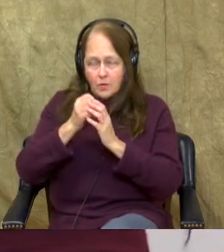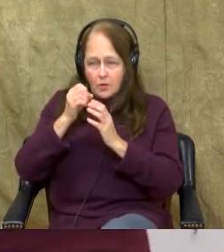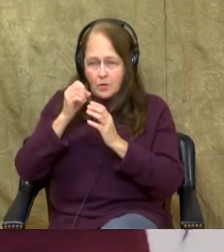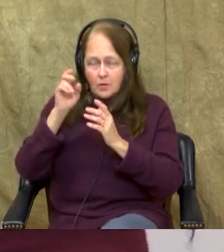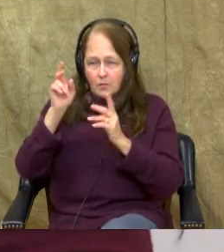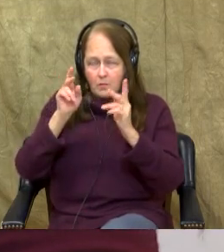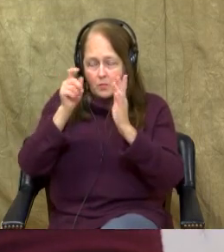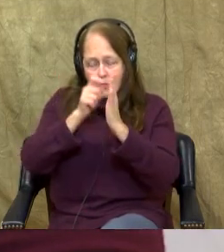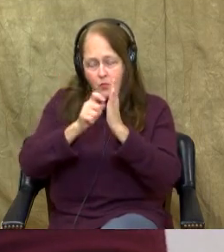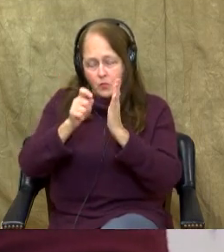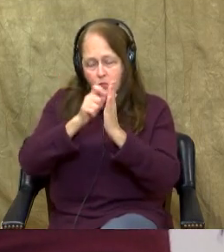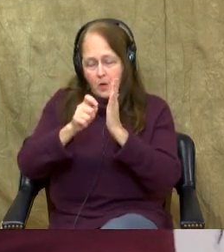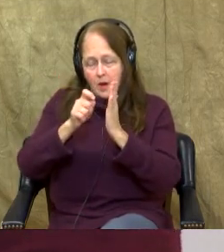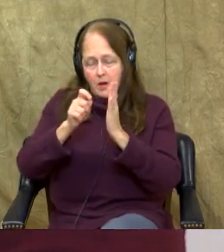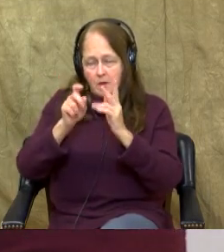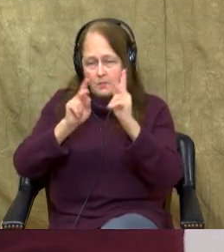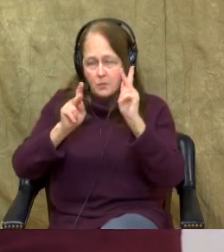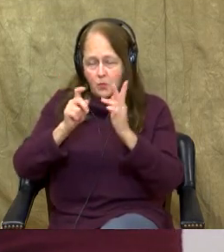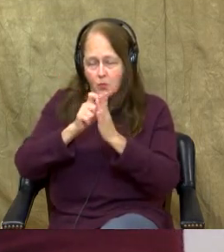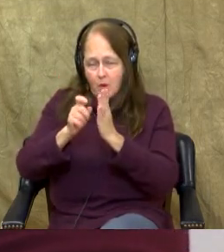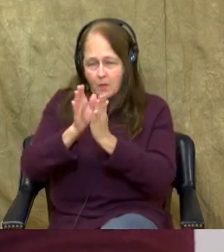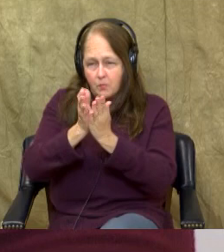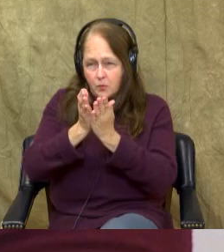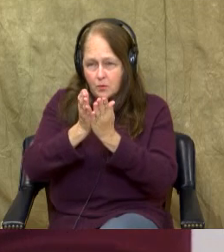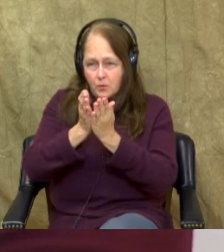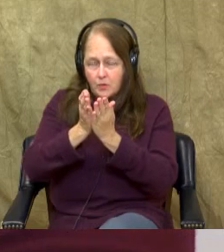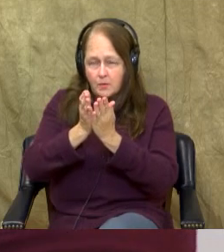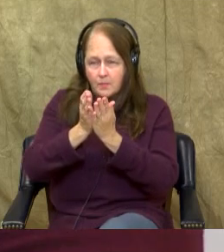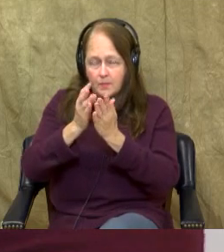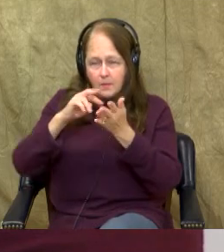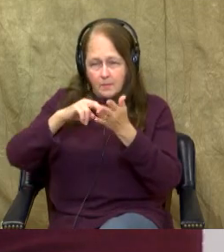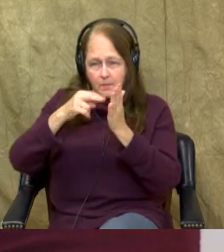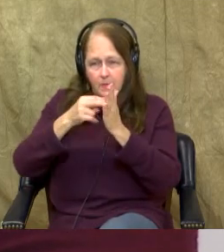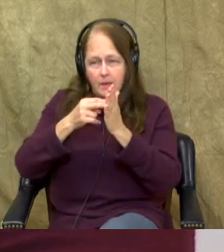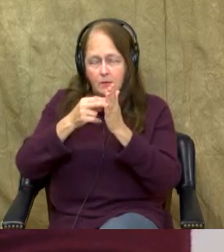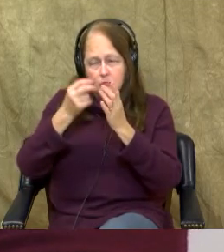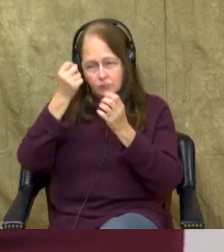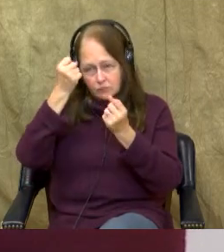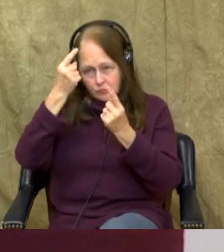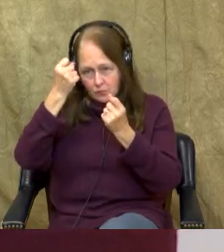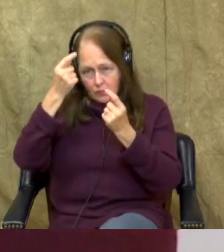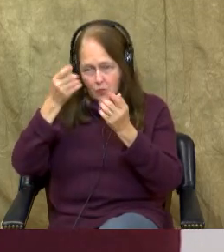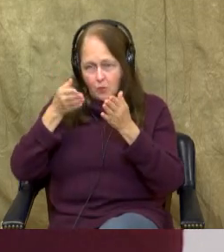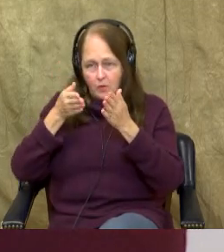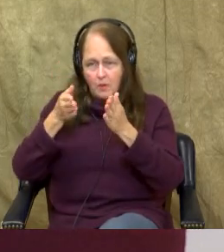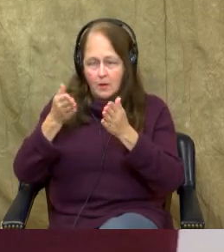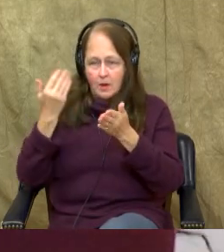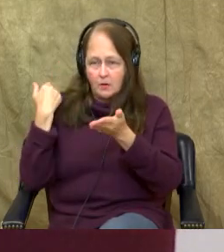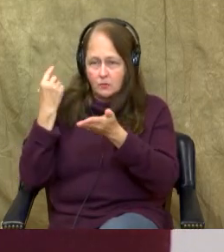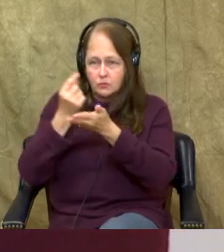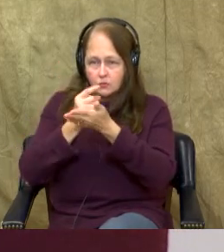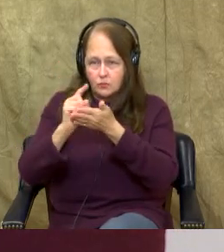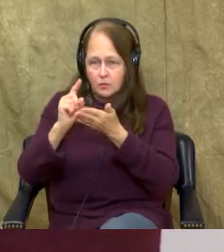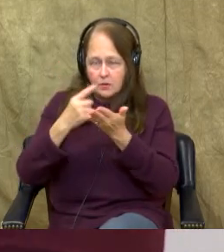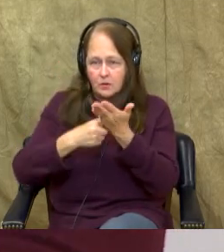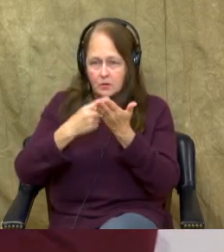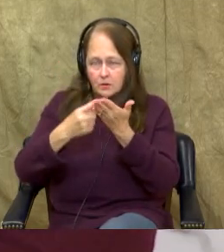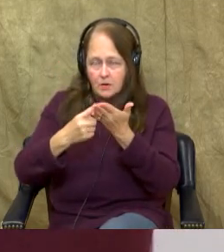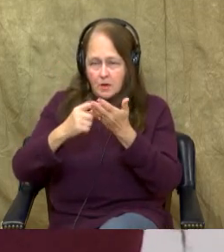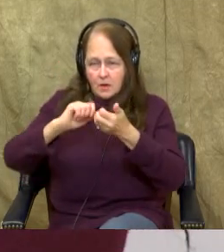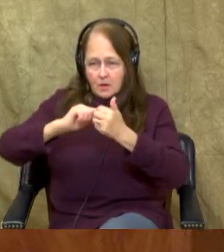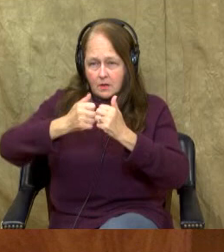Authors also use text structure to organize information in a meaningful way. Now, last week, we discussed